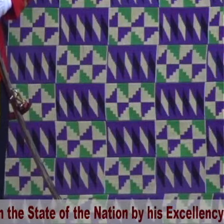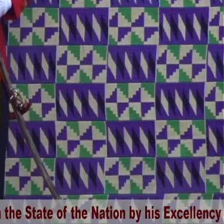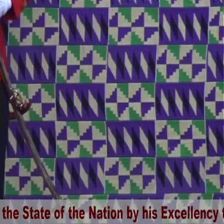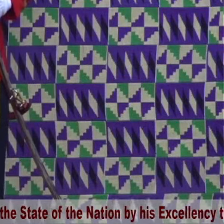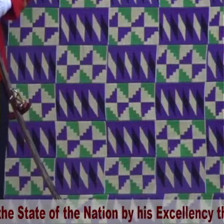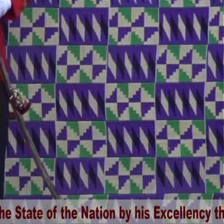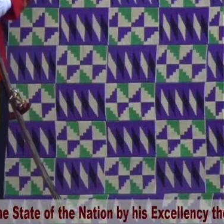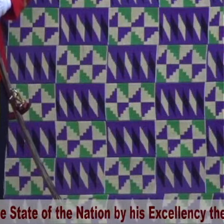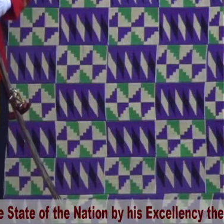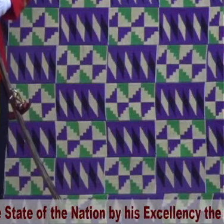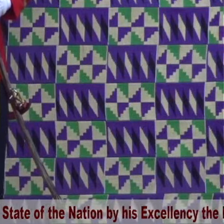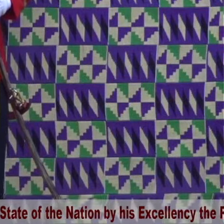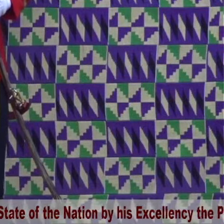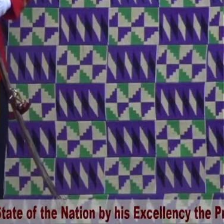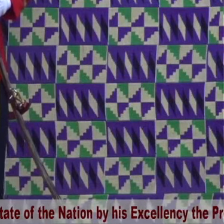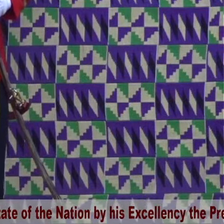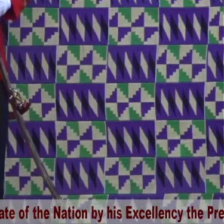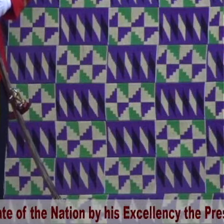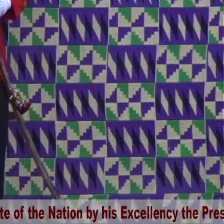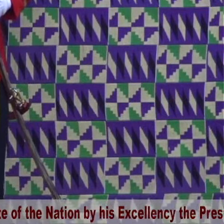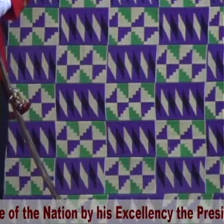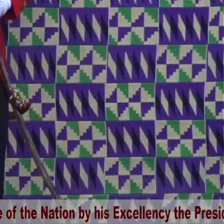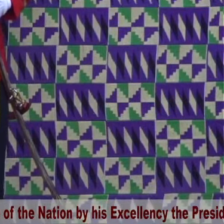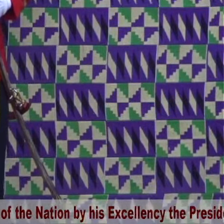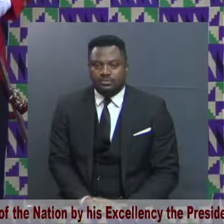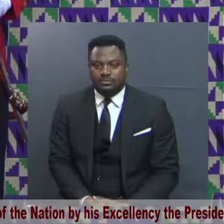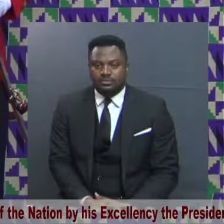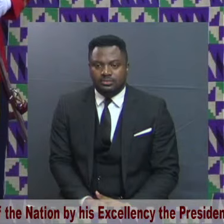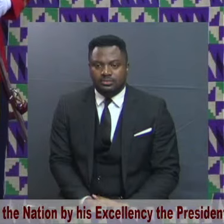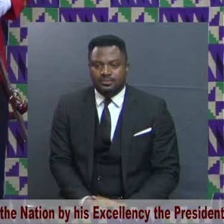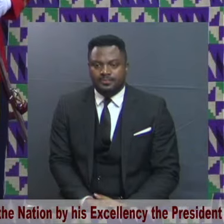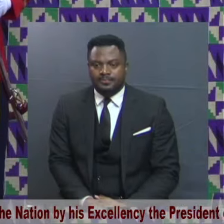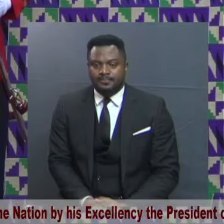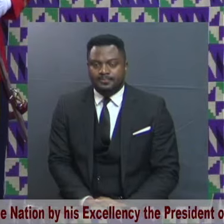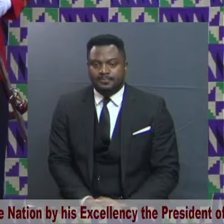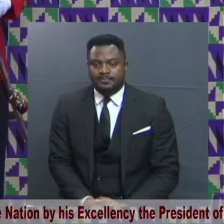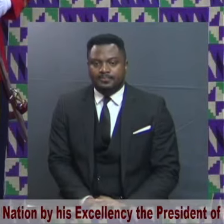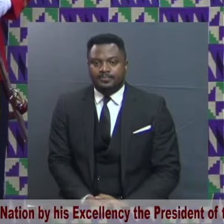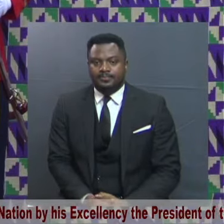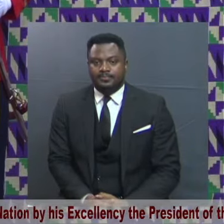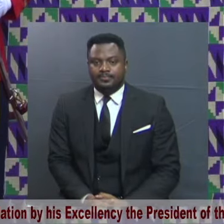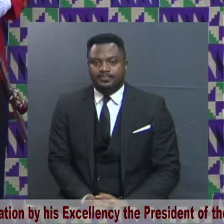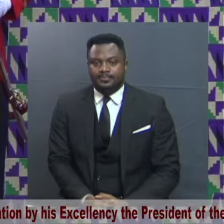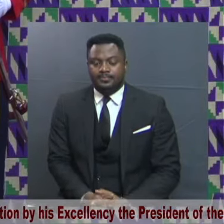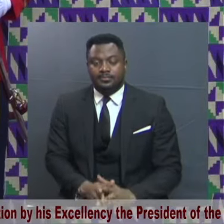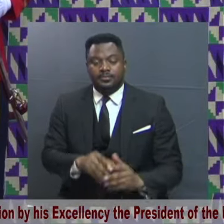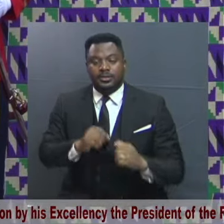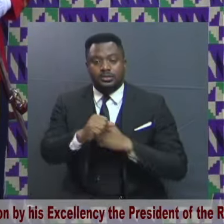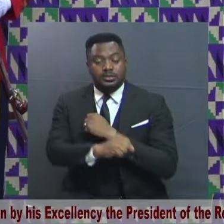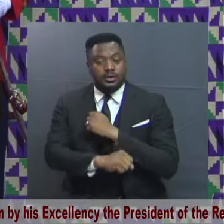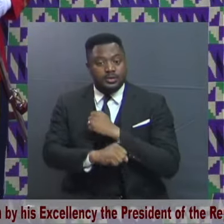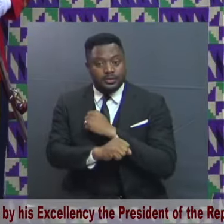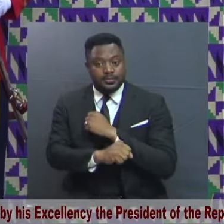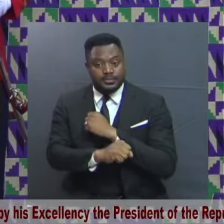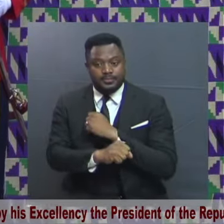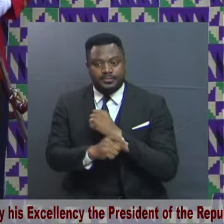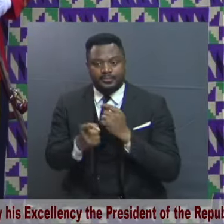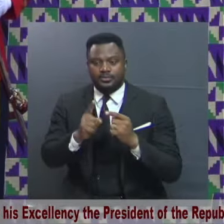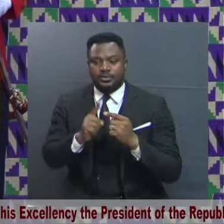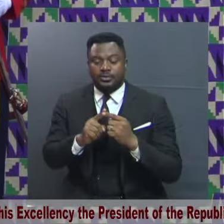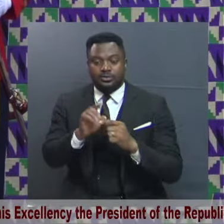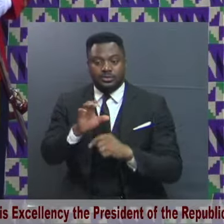needs but I believe we all agreed that the primary responsibility of the state towards